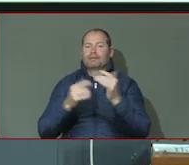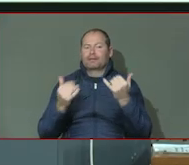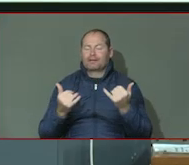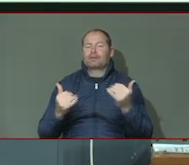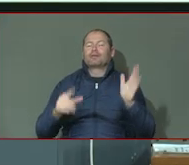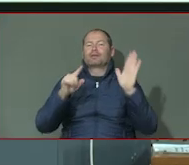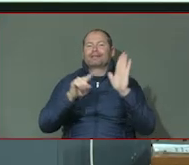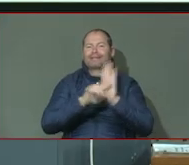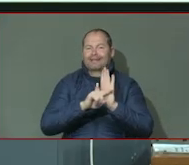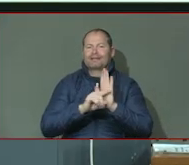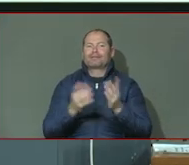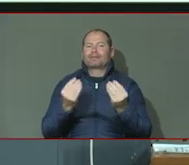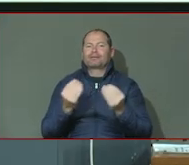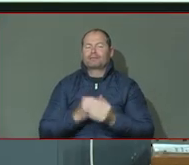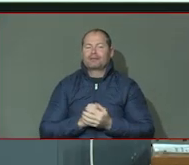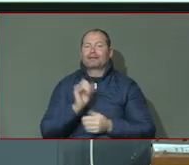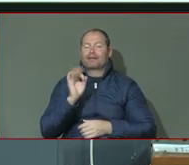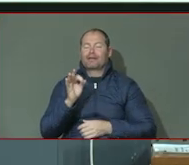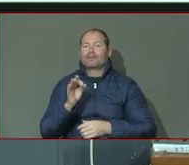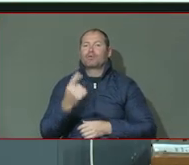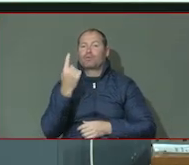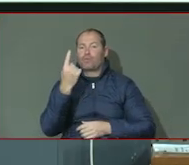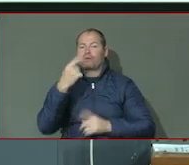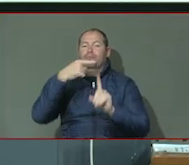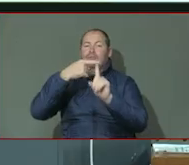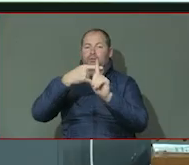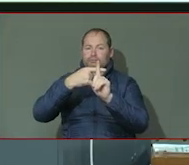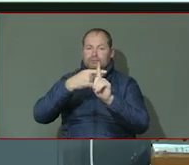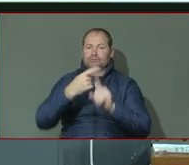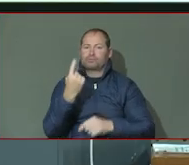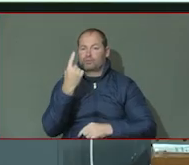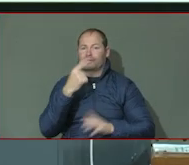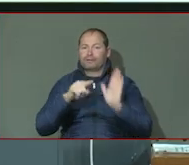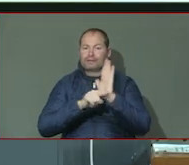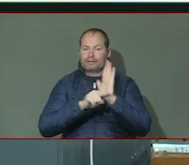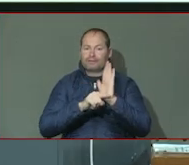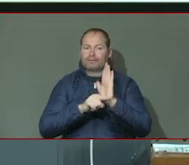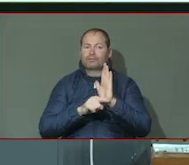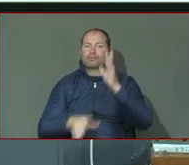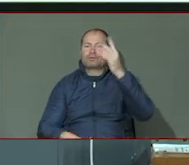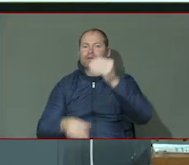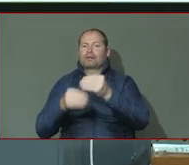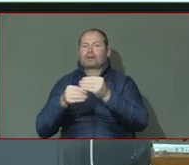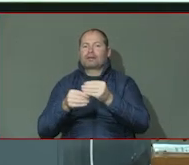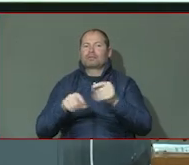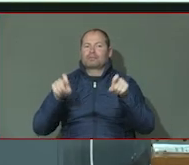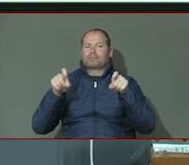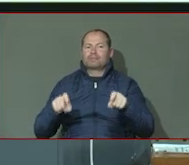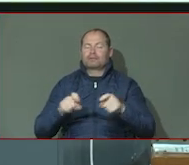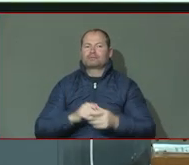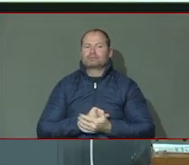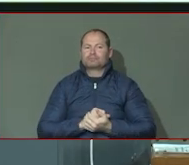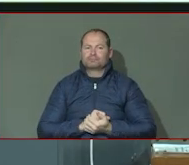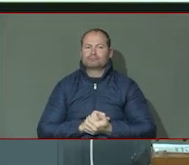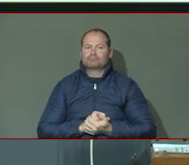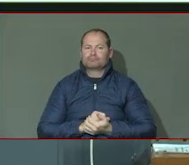27. But if one is positive and the other one is negative, you have to add the two together. All right.